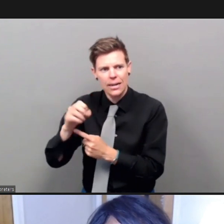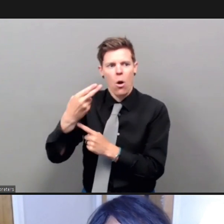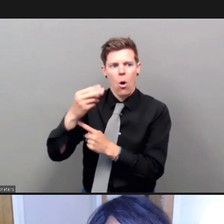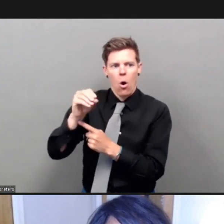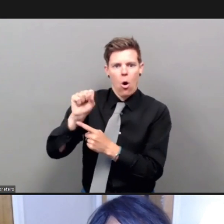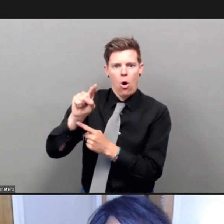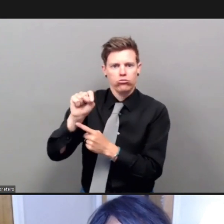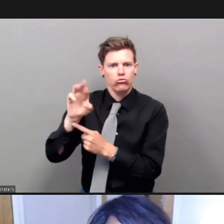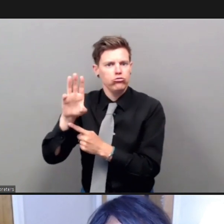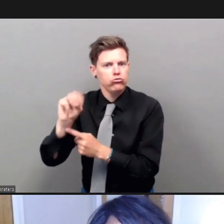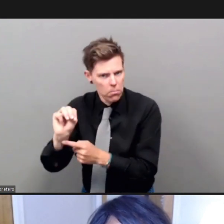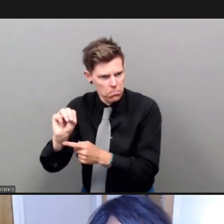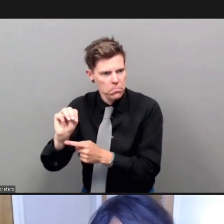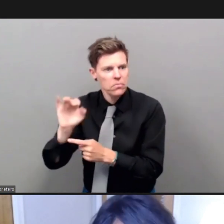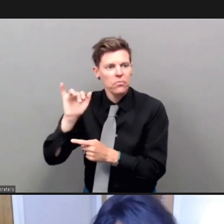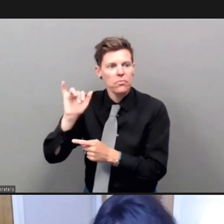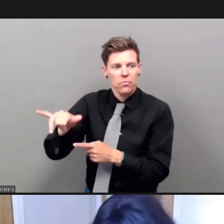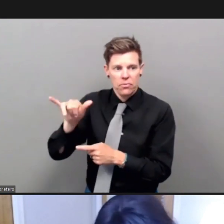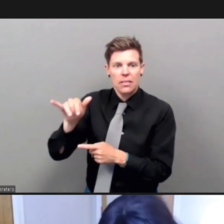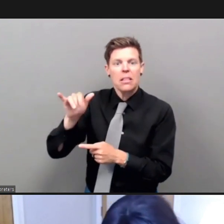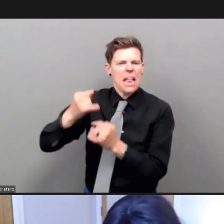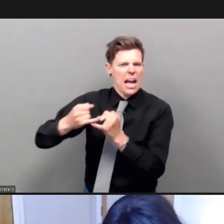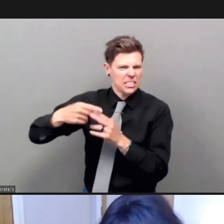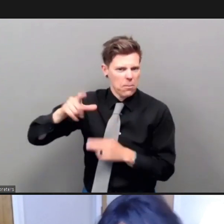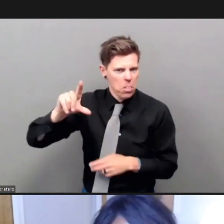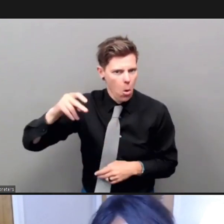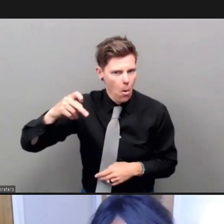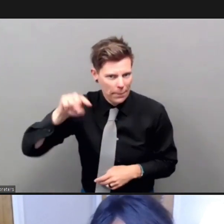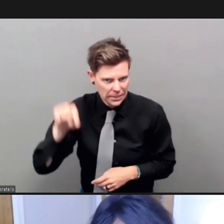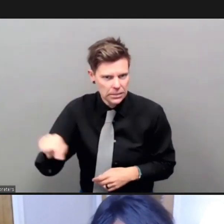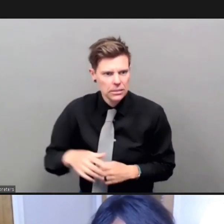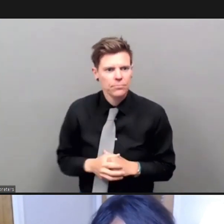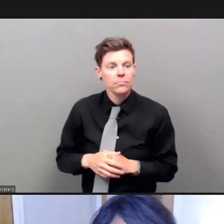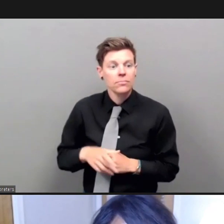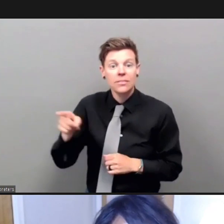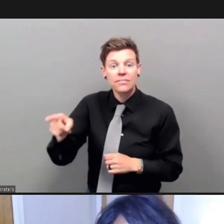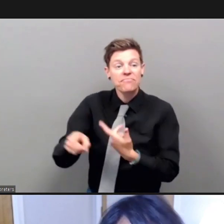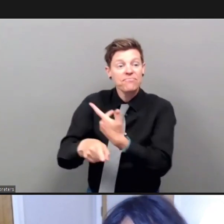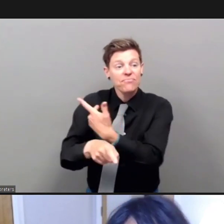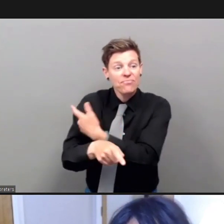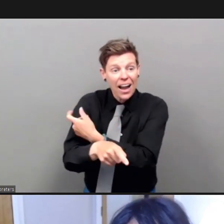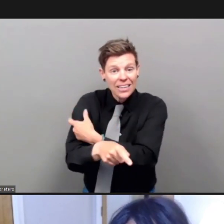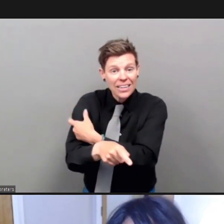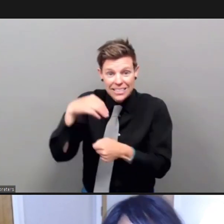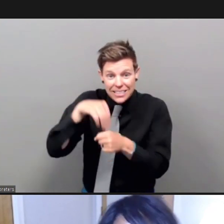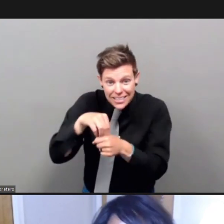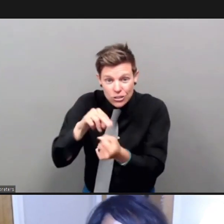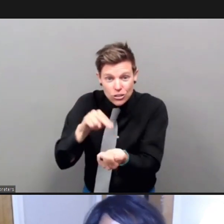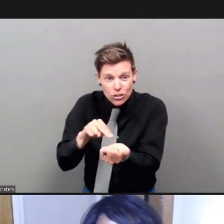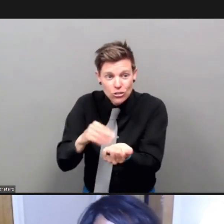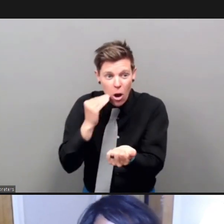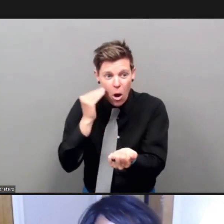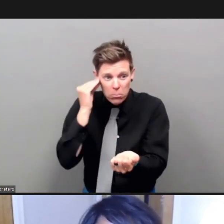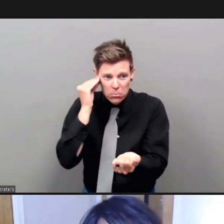actually vaccination rates there are pretty good. I don't have the numbers right in front of me,